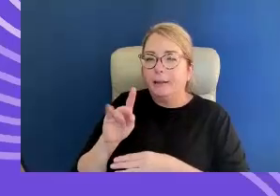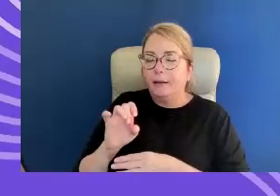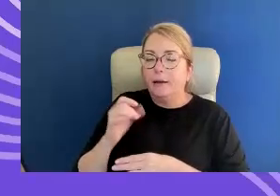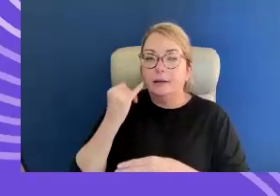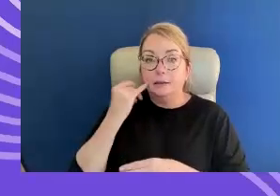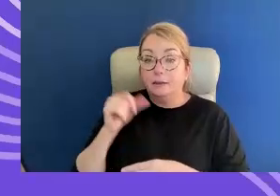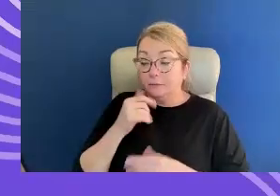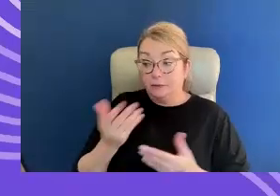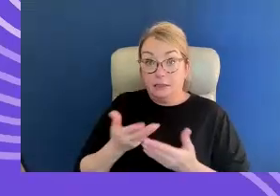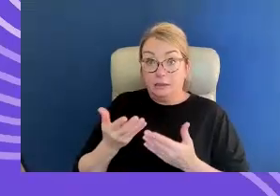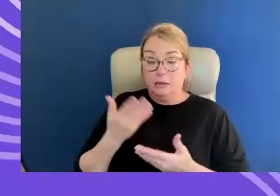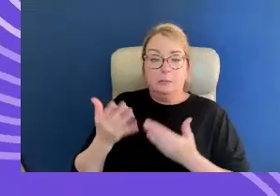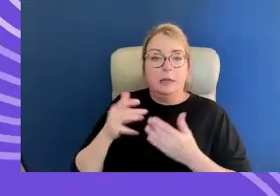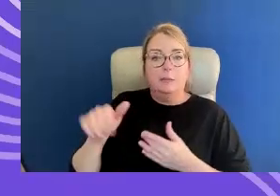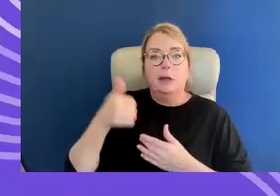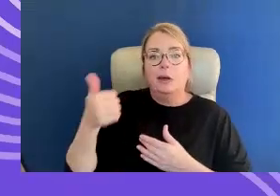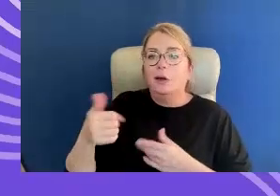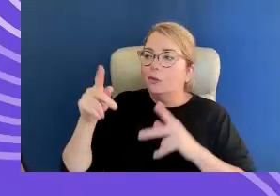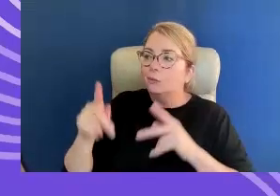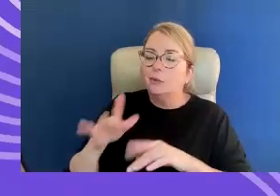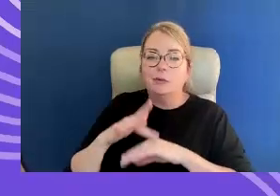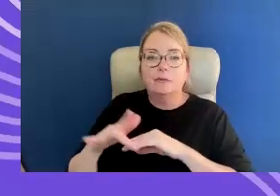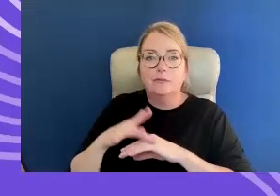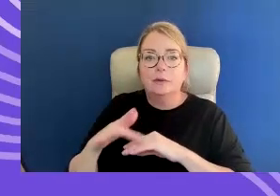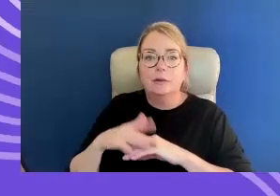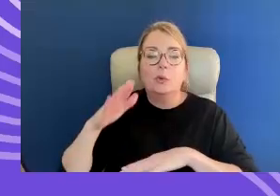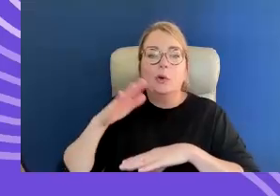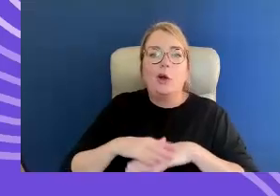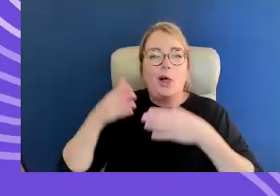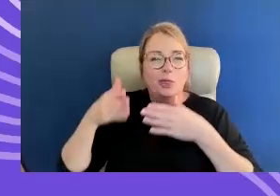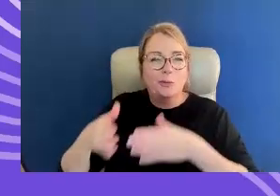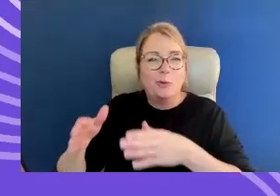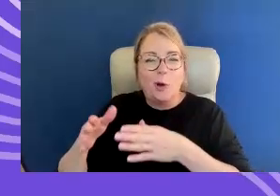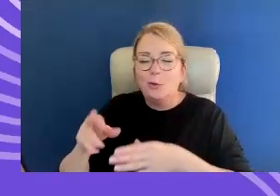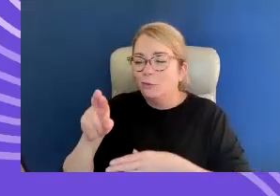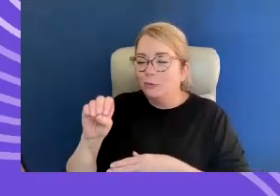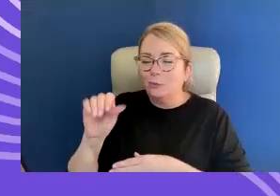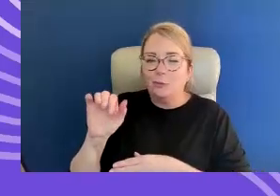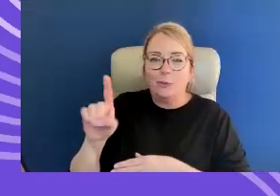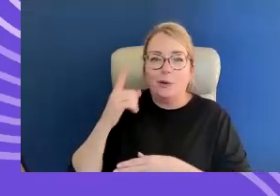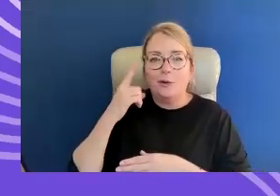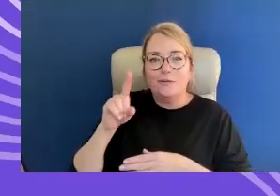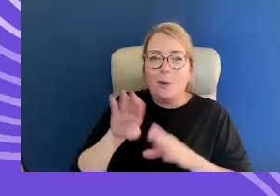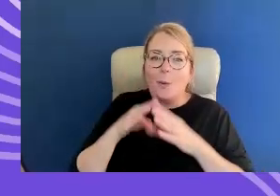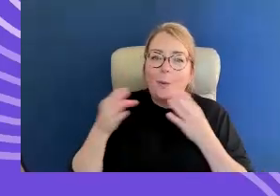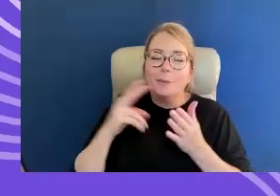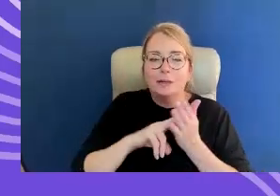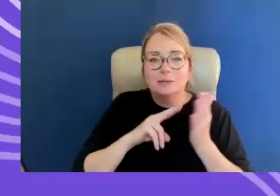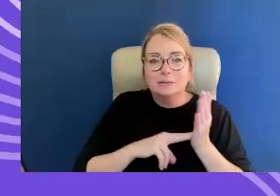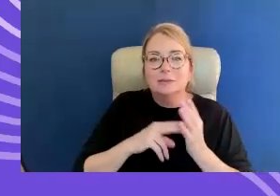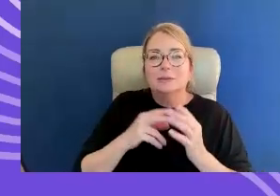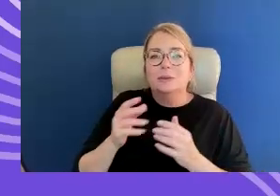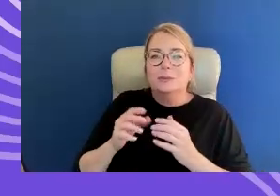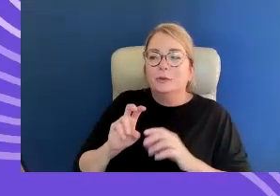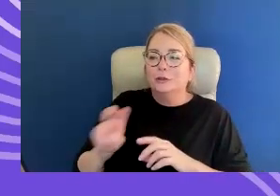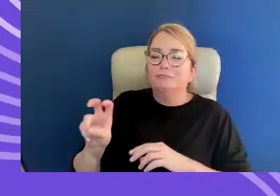be somebody else who can assist you. We are on the road right now for open enrollment. So again, we will be at the individual campuses. So please come and see us.